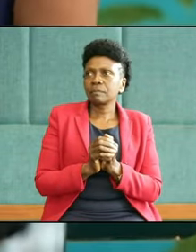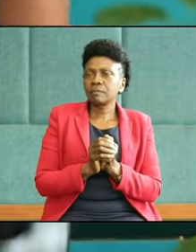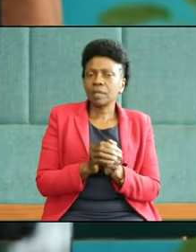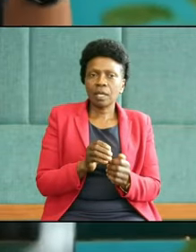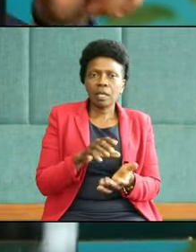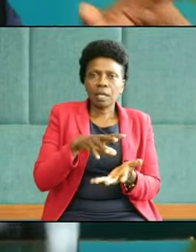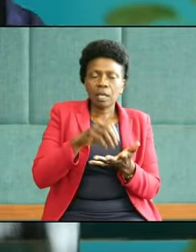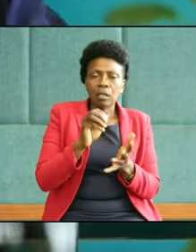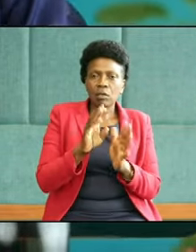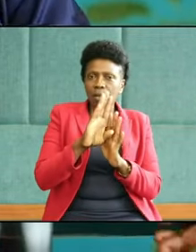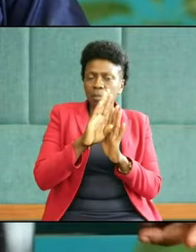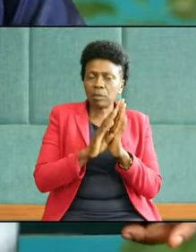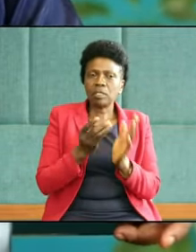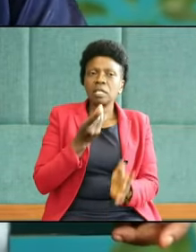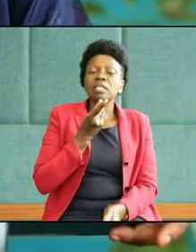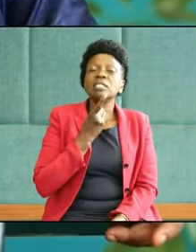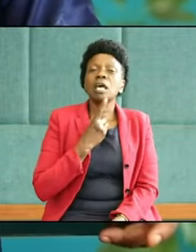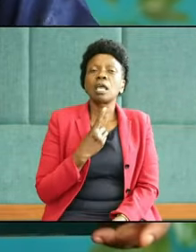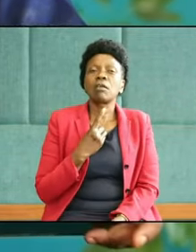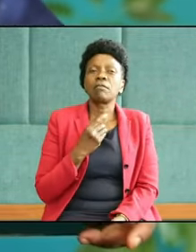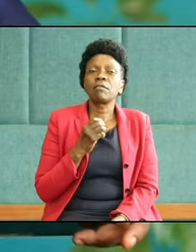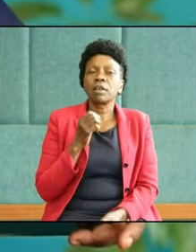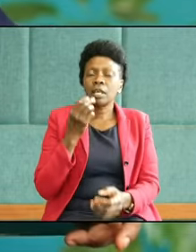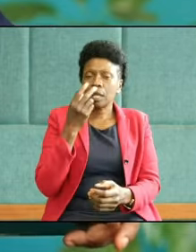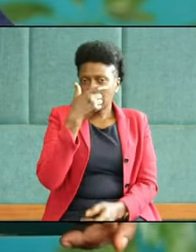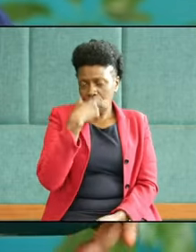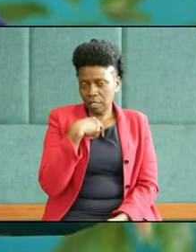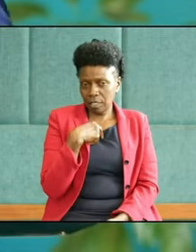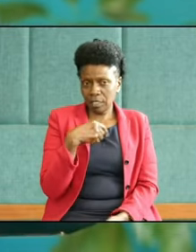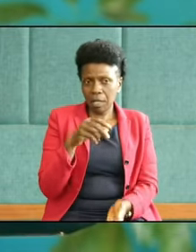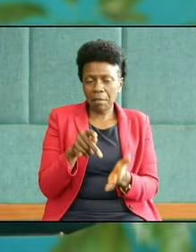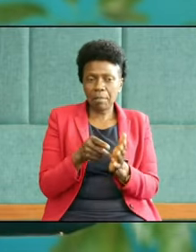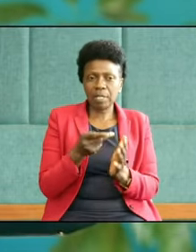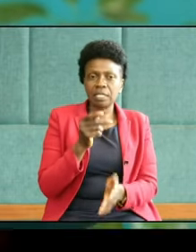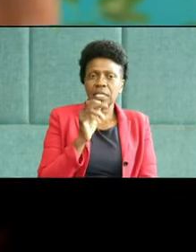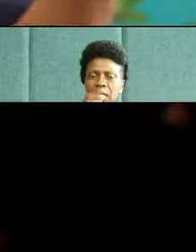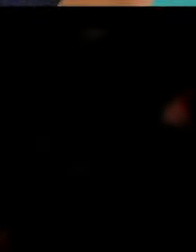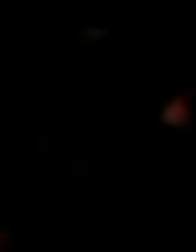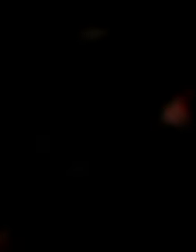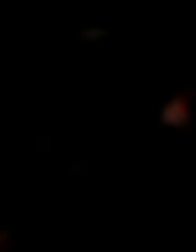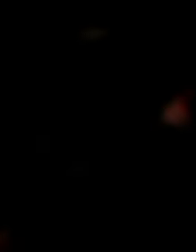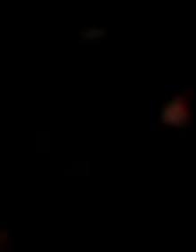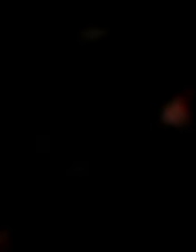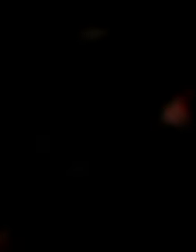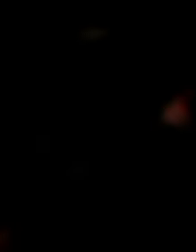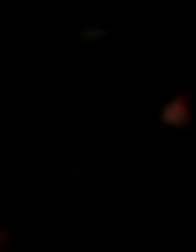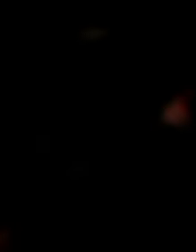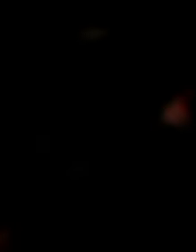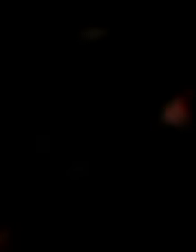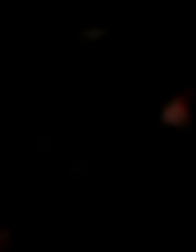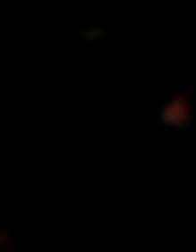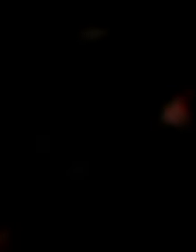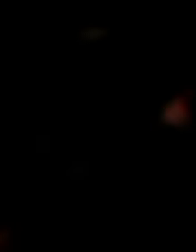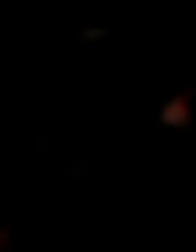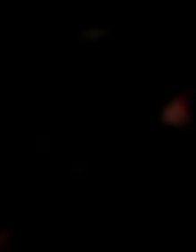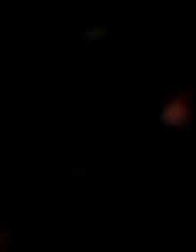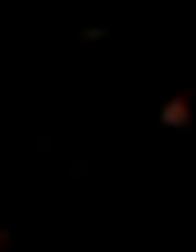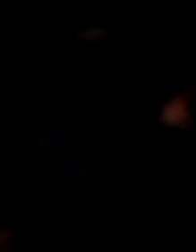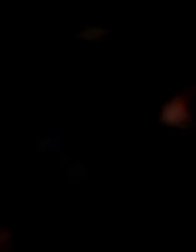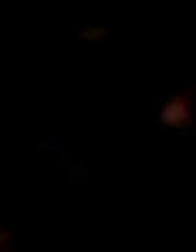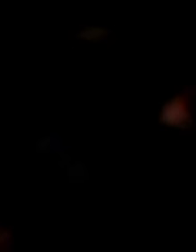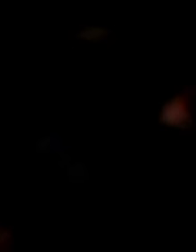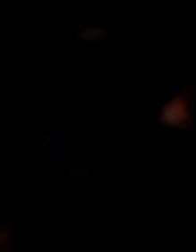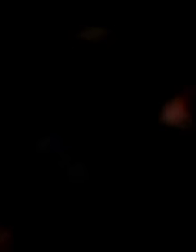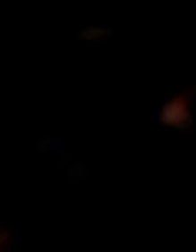your Bible, take your book to Desire of Ages, page 822. Read it with me. Those joining on Facebook and